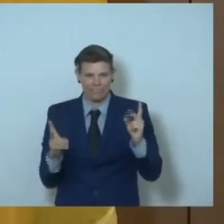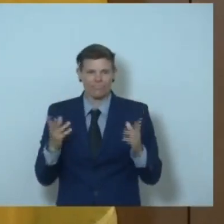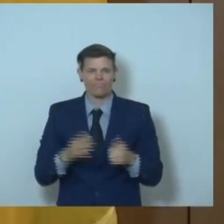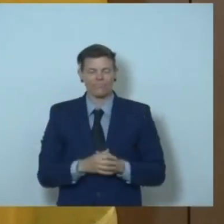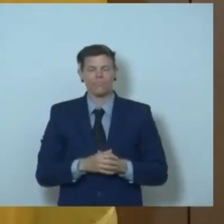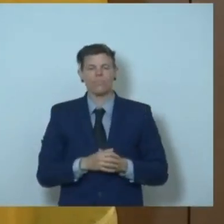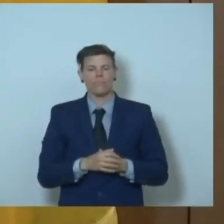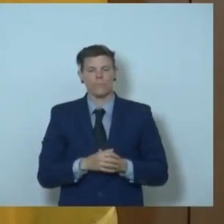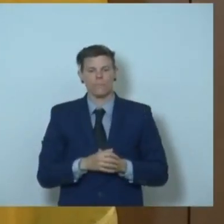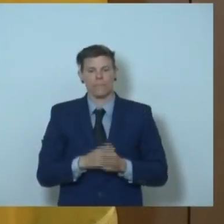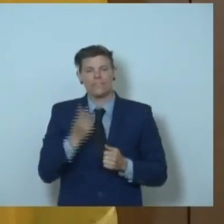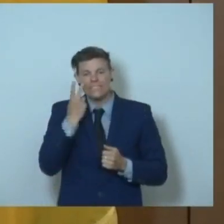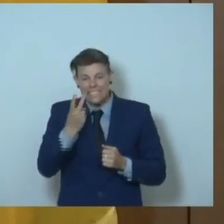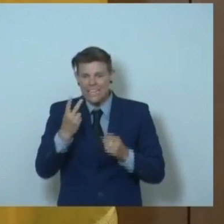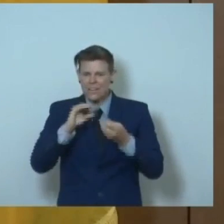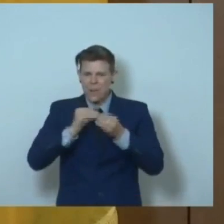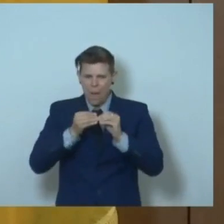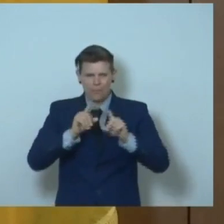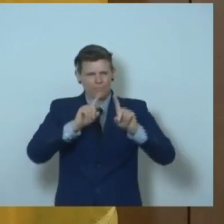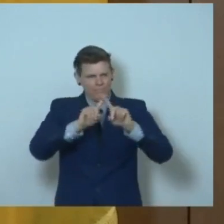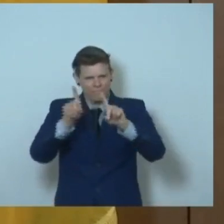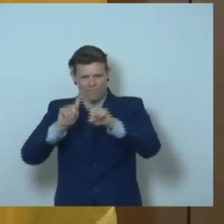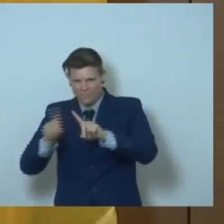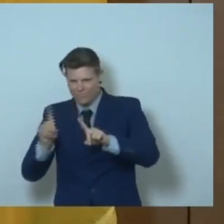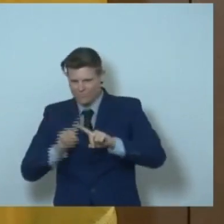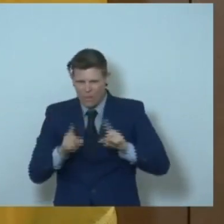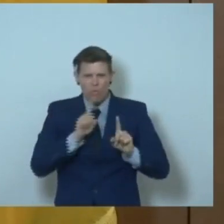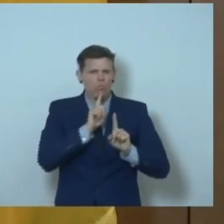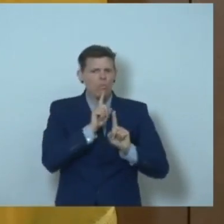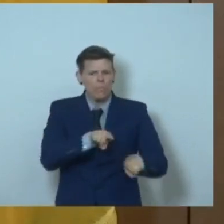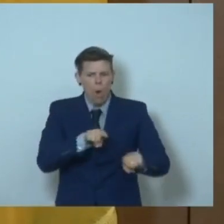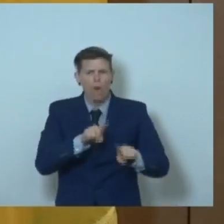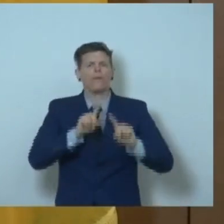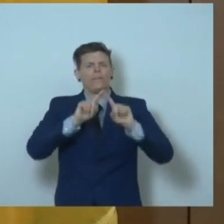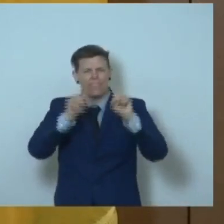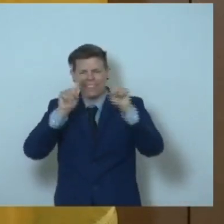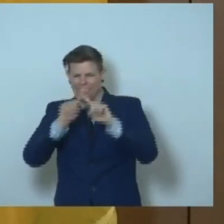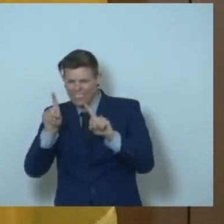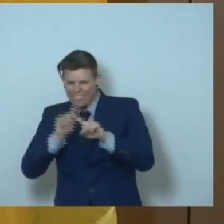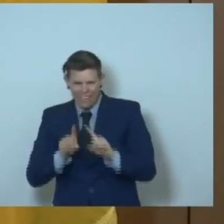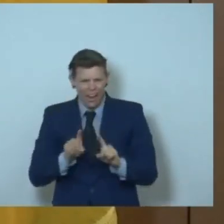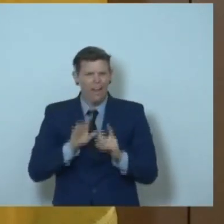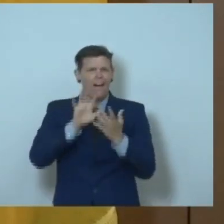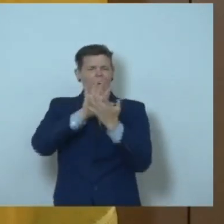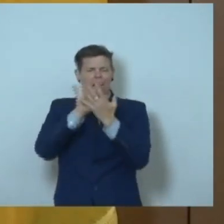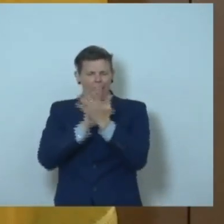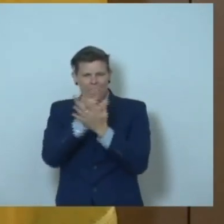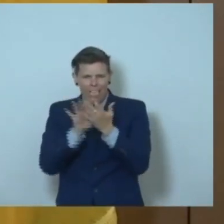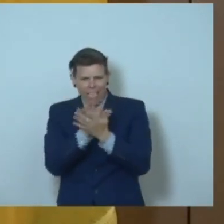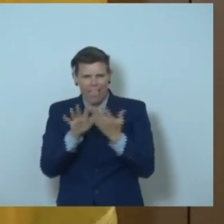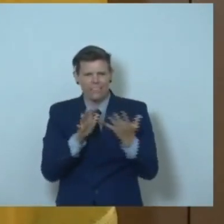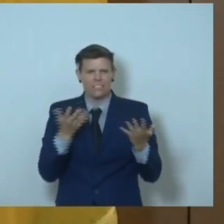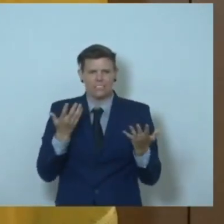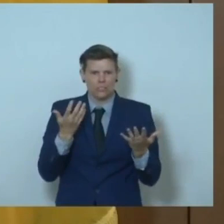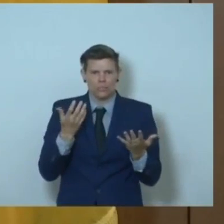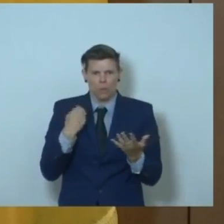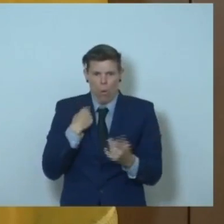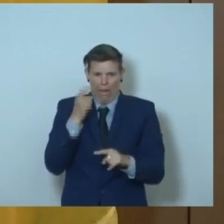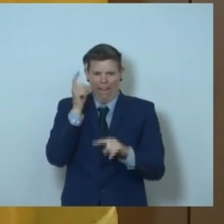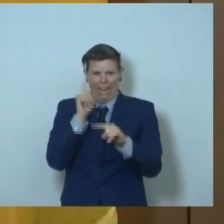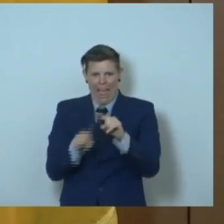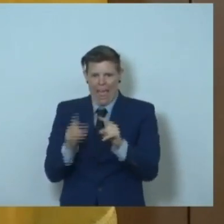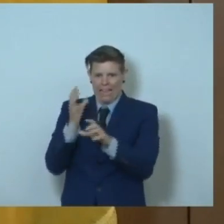across the country as a result. And I can tell you it's interfering with the state's ability to get many of its commodities,